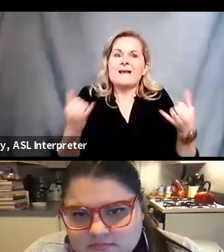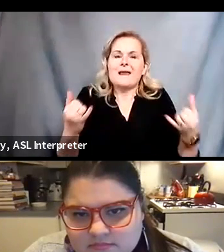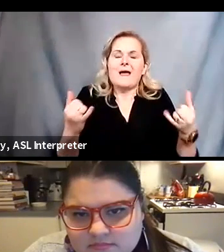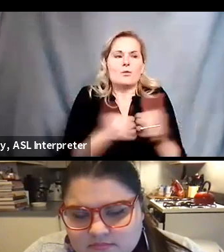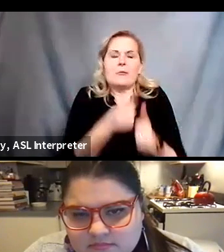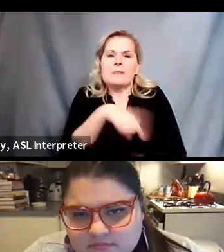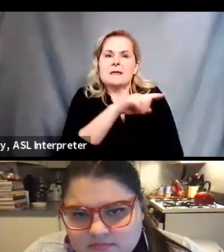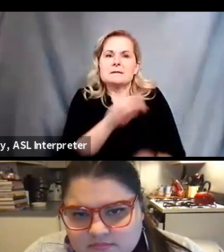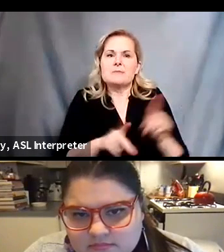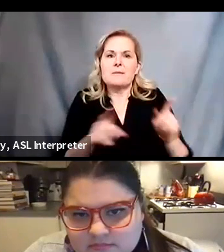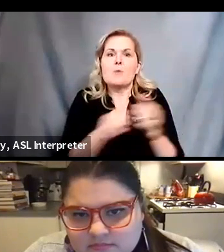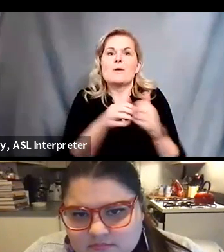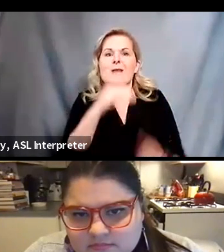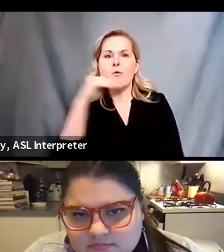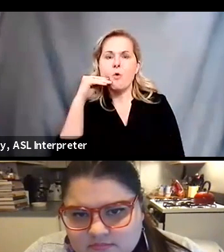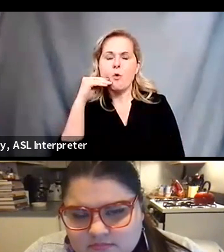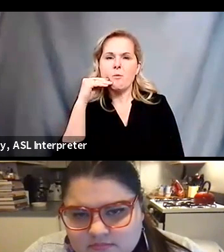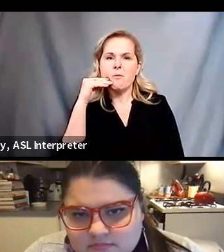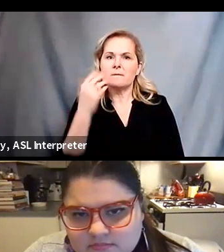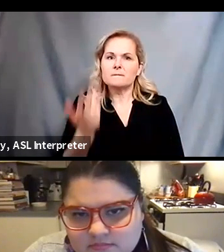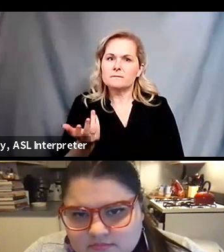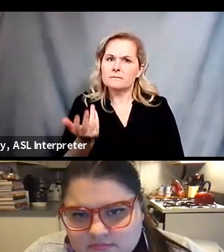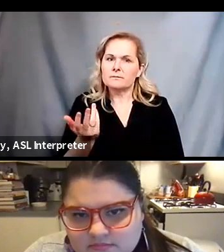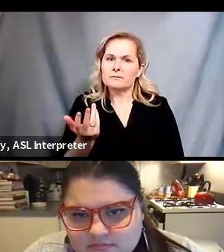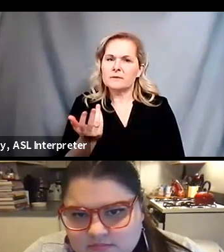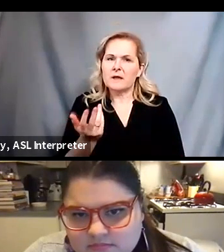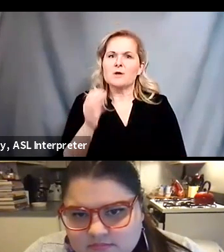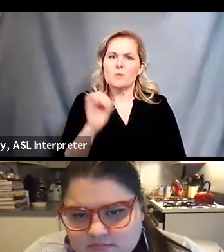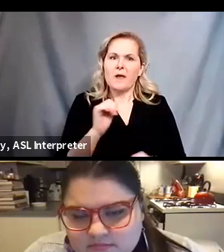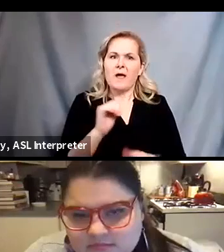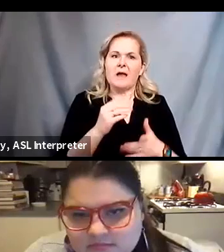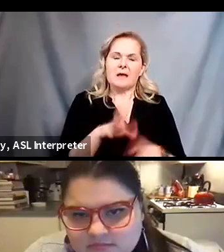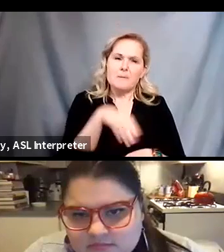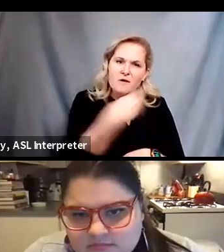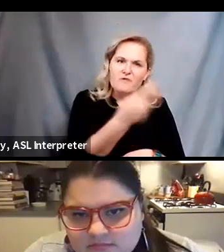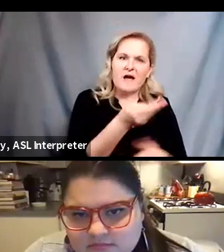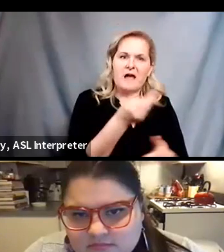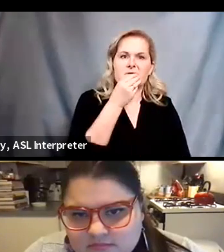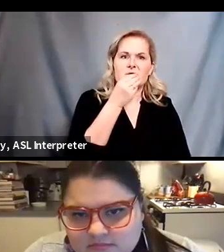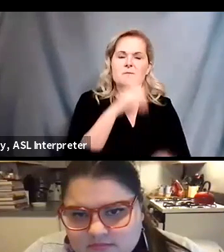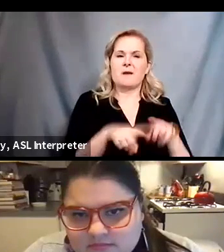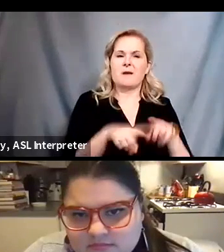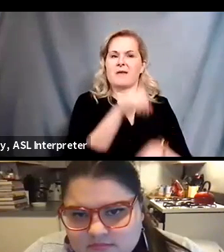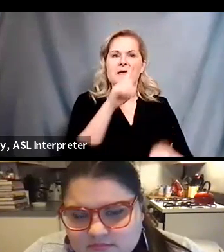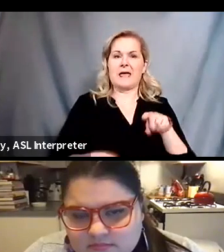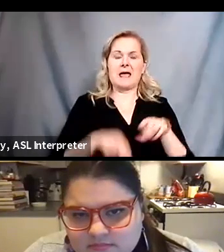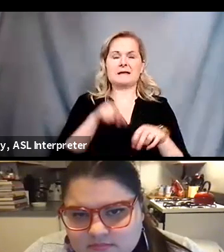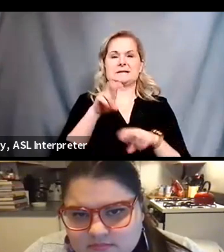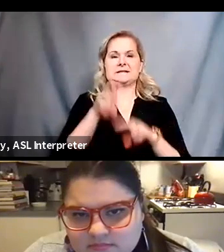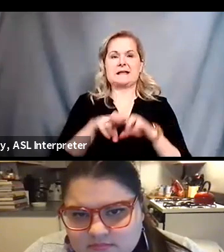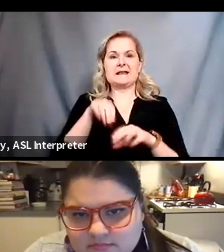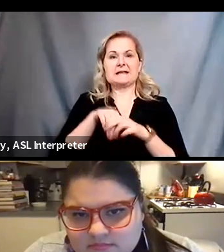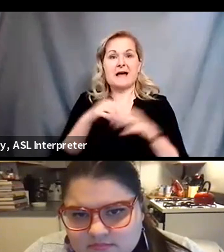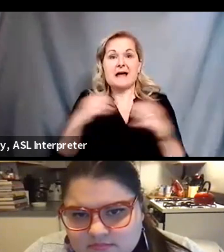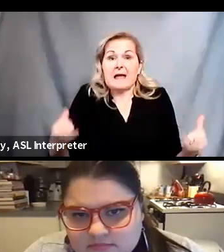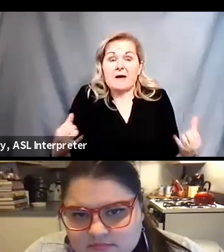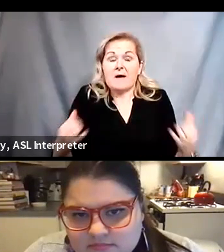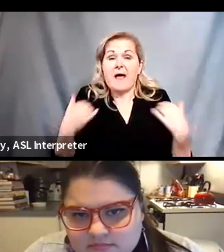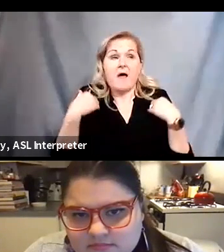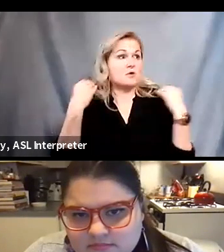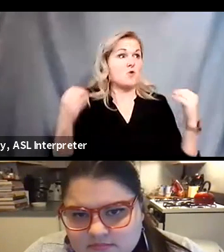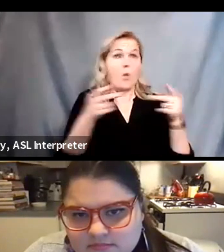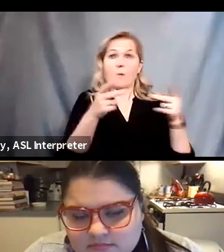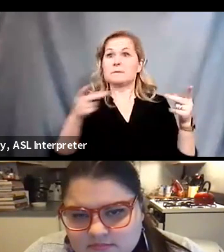homeless people? I mean, beyond filling their belly in the moment, they can't even sit inside now. There is no